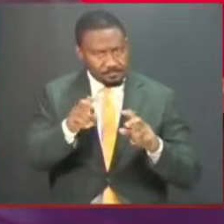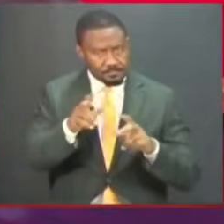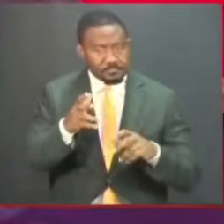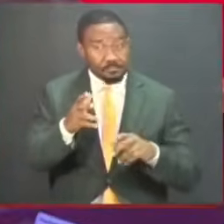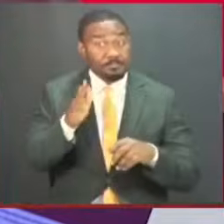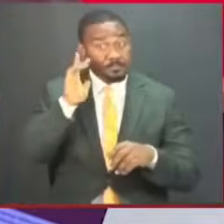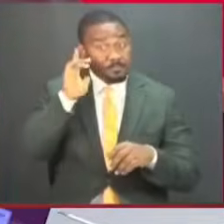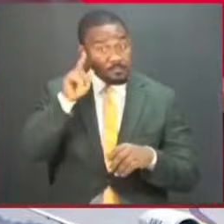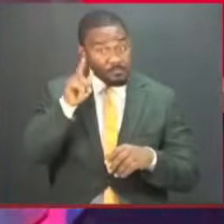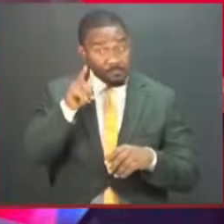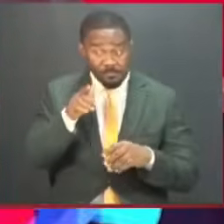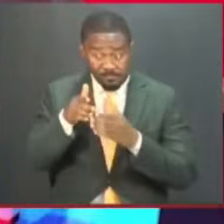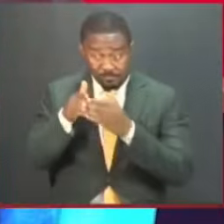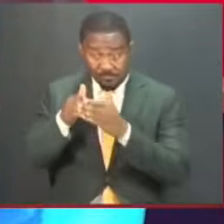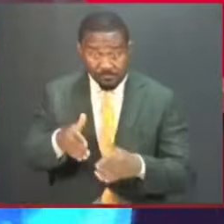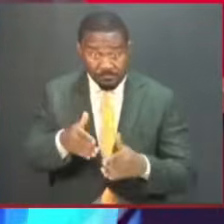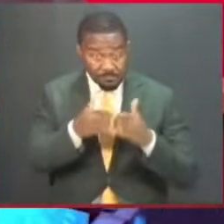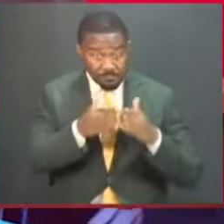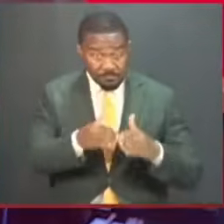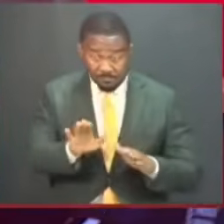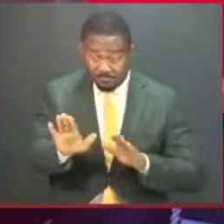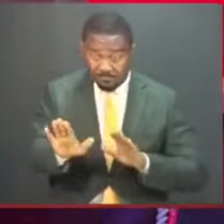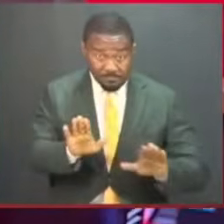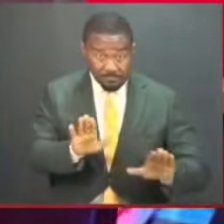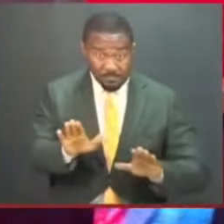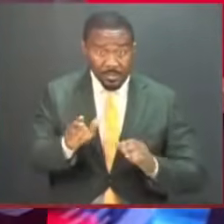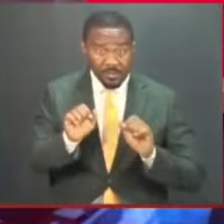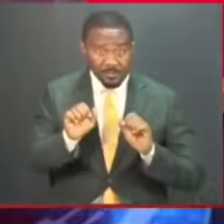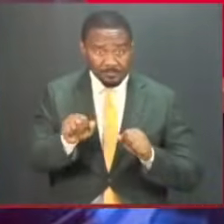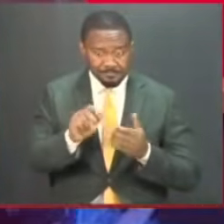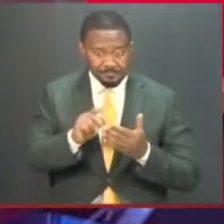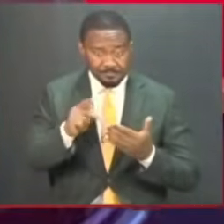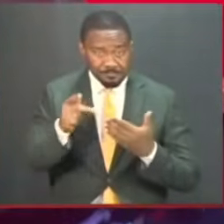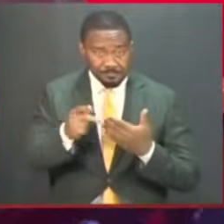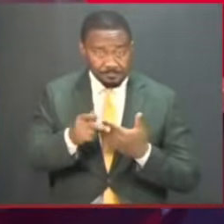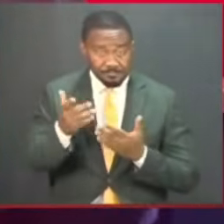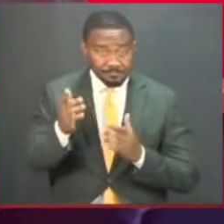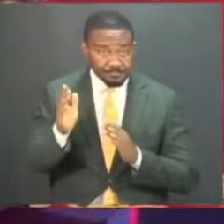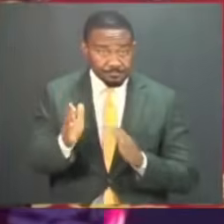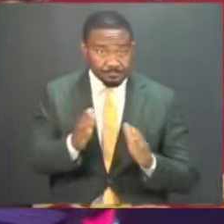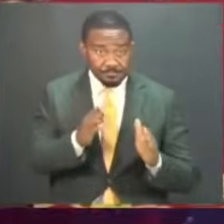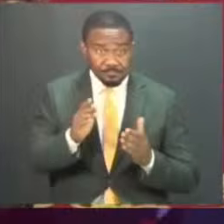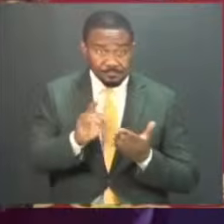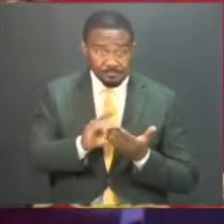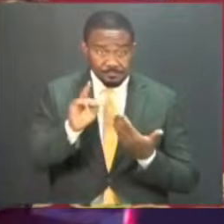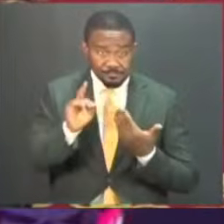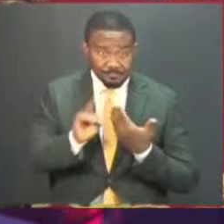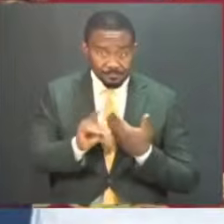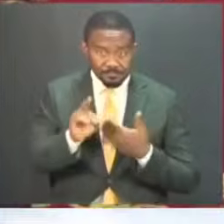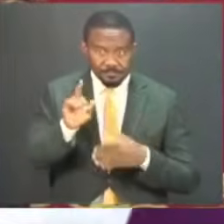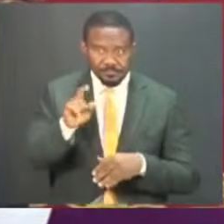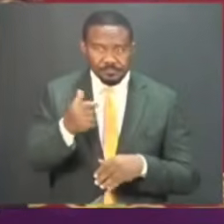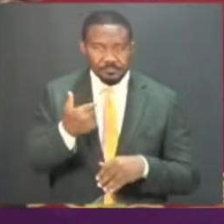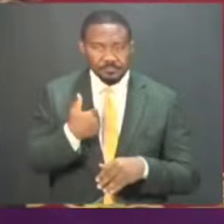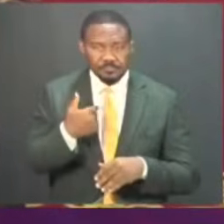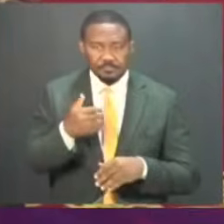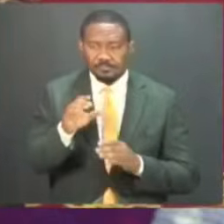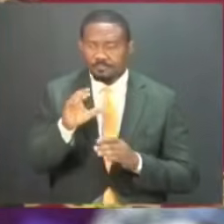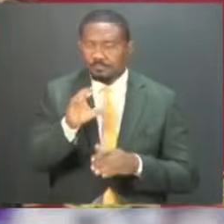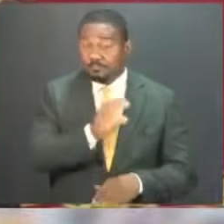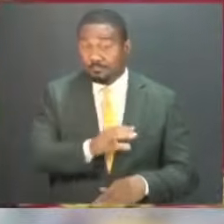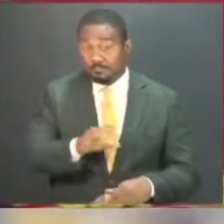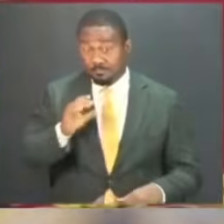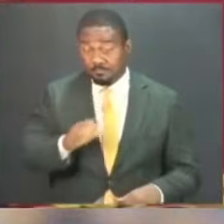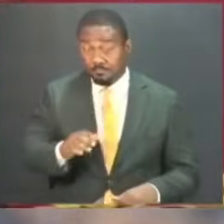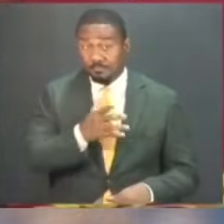leaders, you can program and schedule a date for us to get the committee